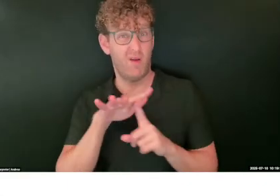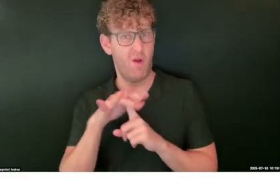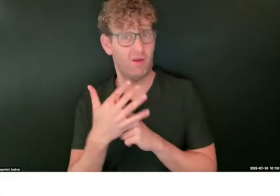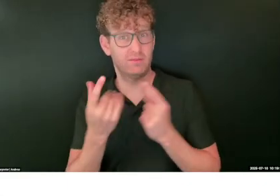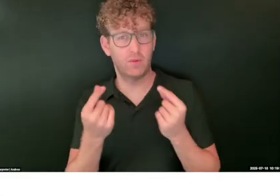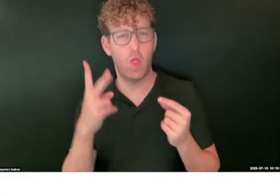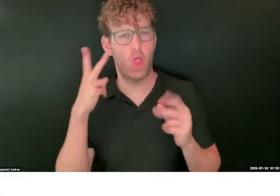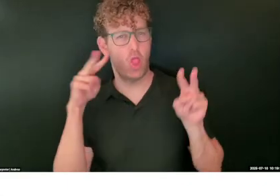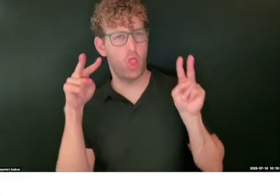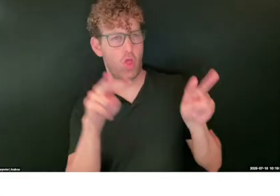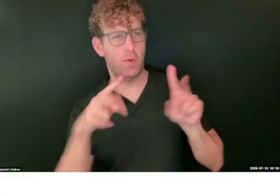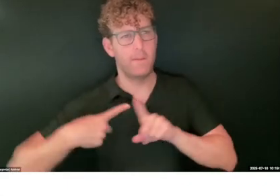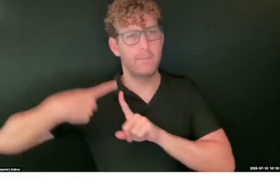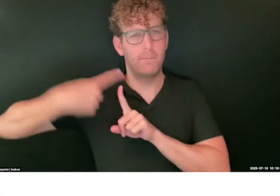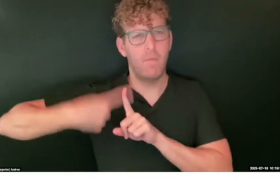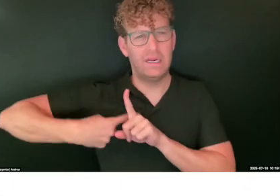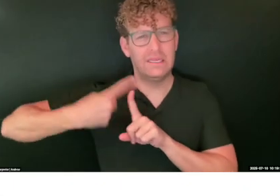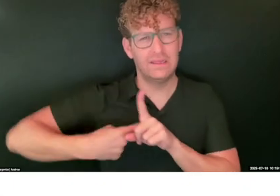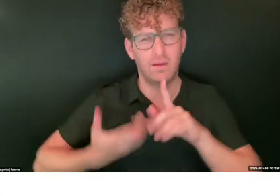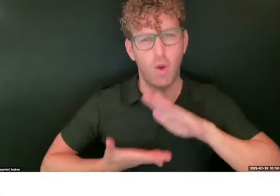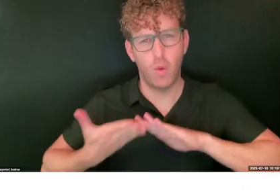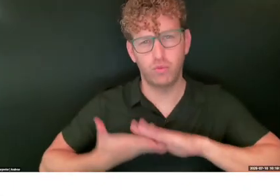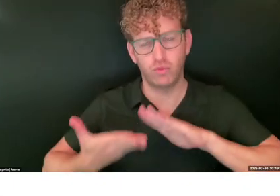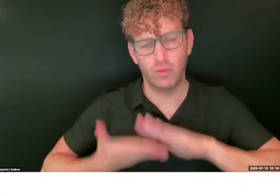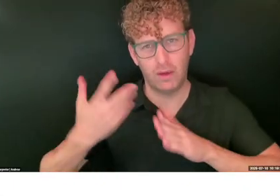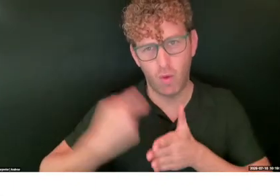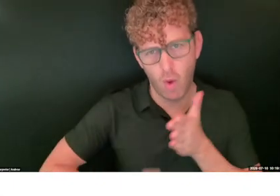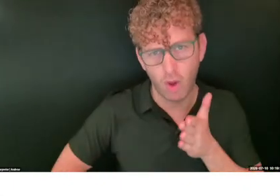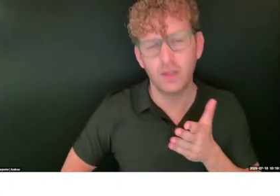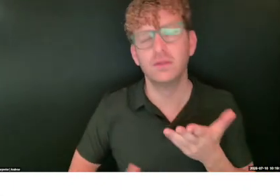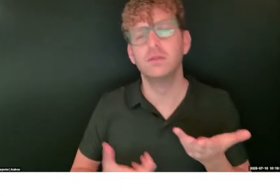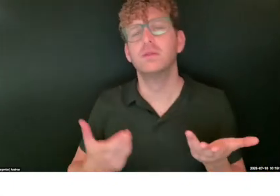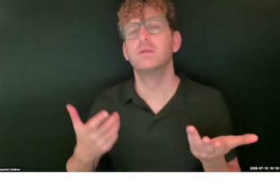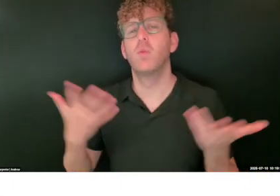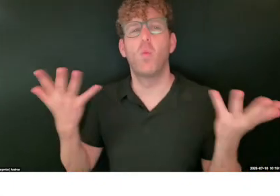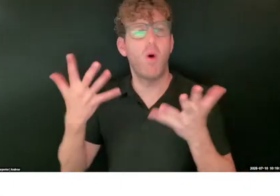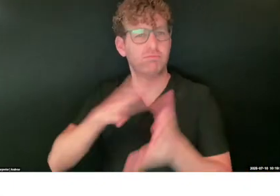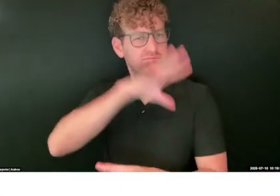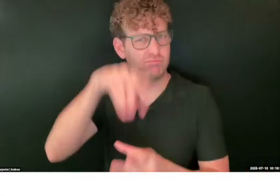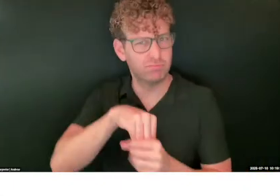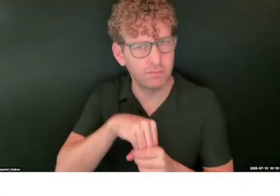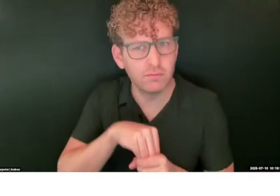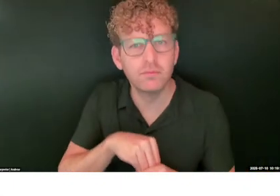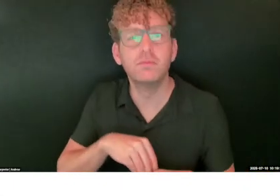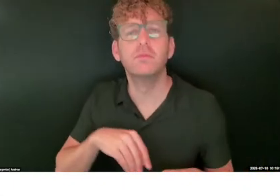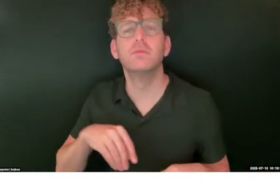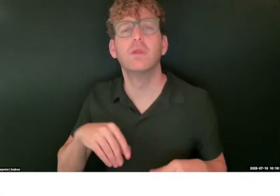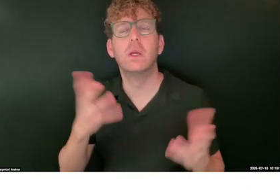and we'll talk about what's contained within total monthly operating costs in a minute. We're assuming a 10% down payment and a 5-year